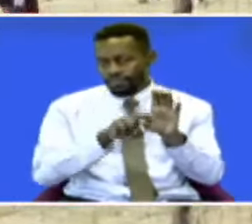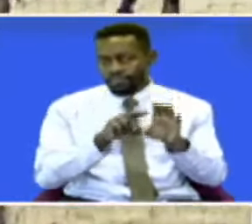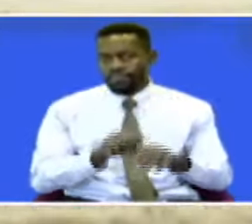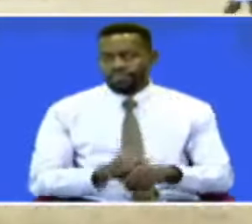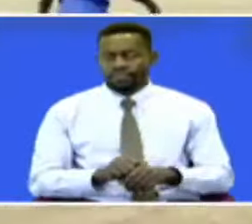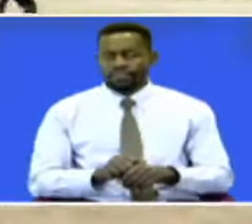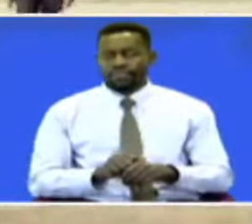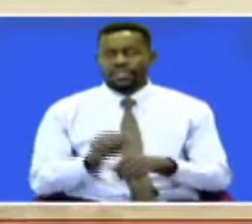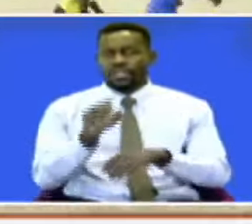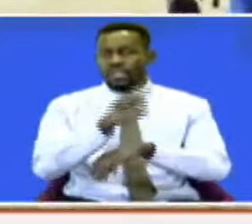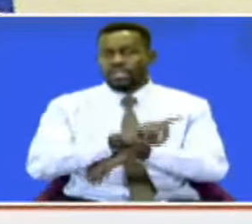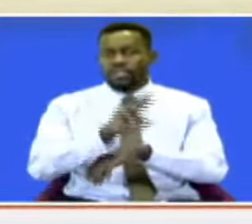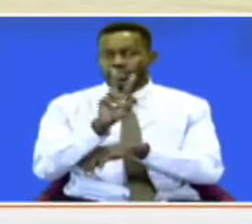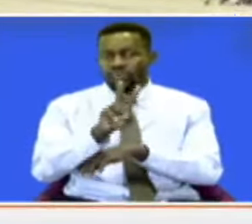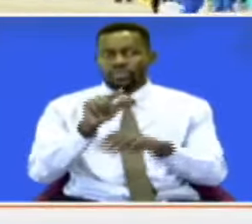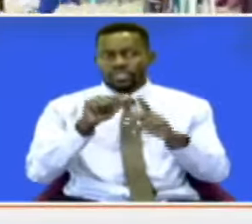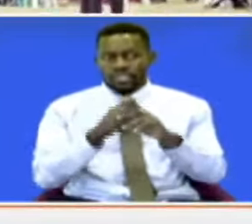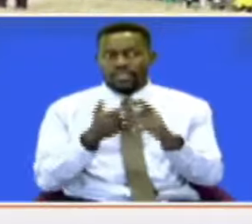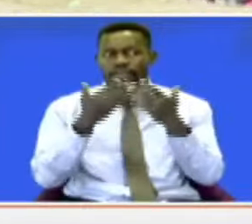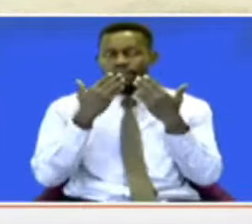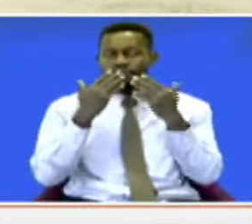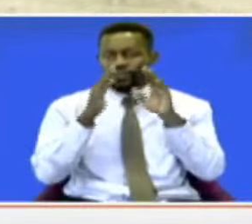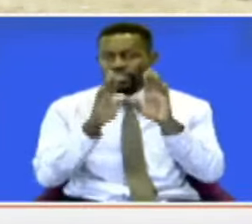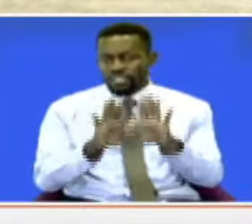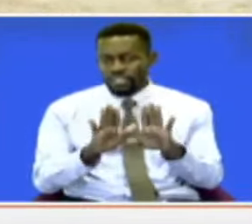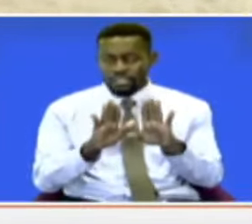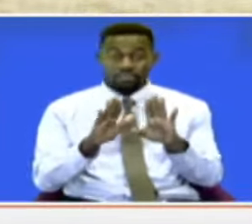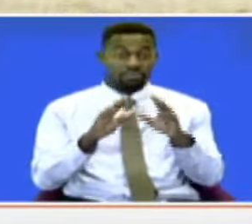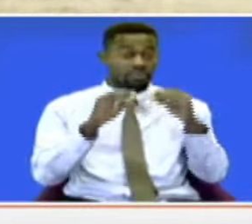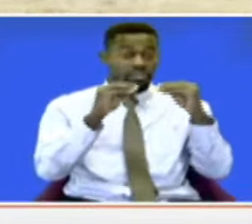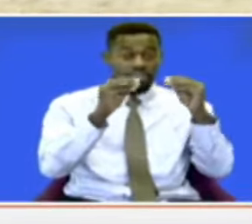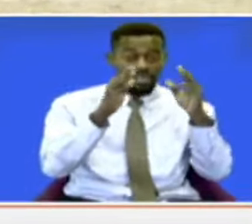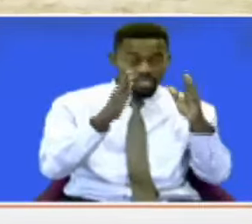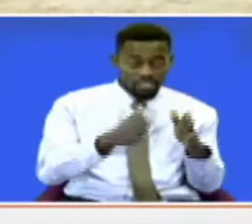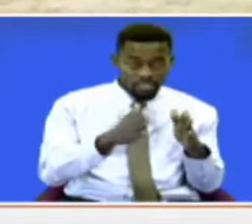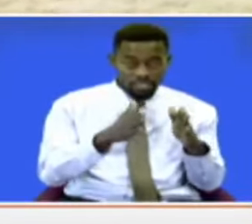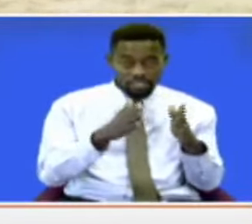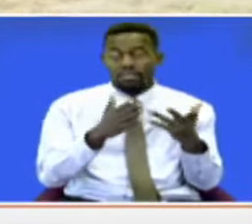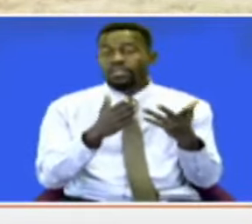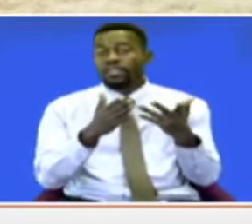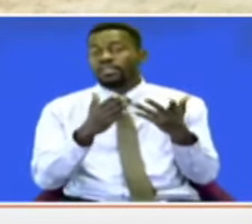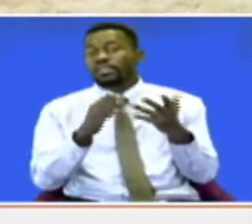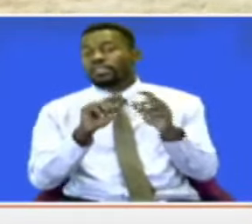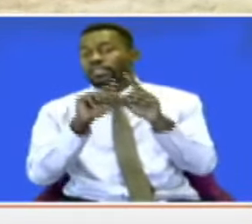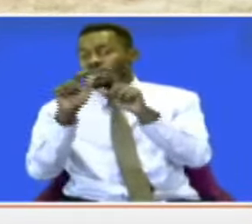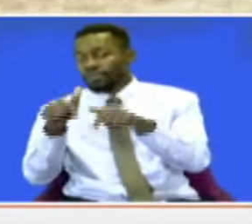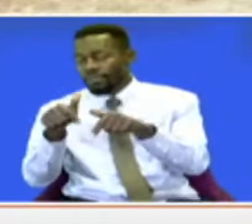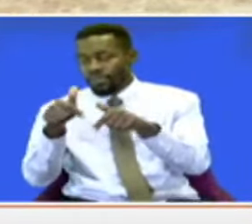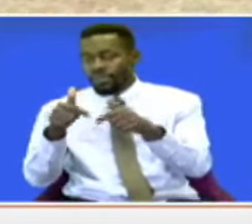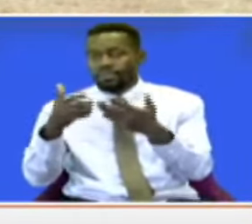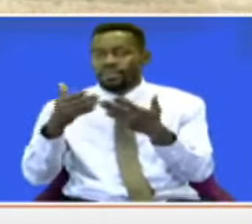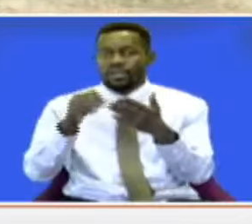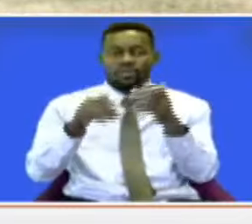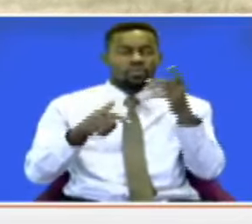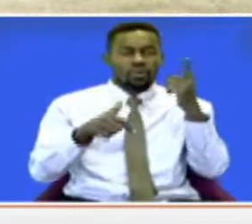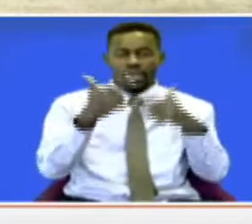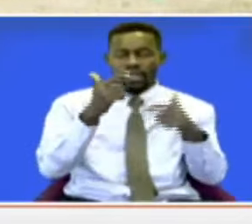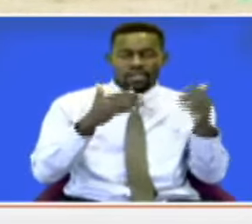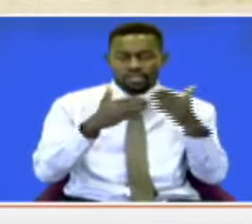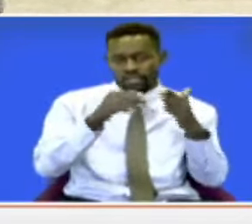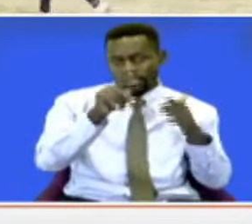Day two kicked off with the men's soccer as Egoji Teachers Training College stormed in the finals by defeating Kaimosi